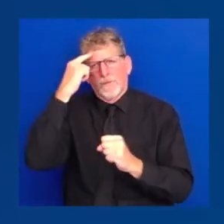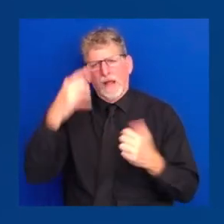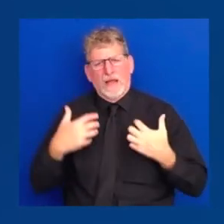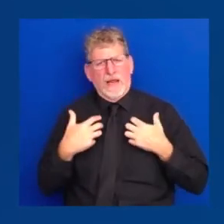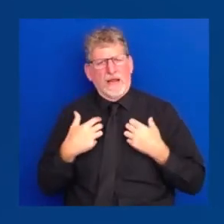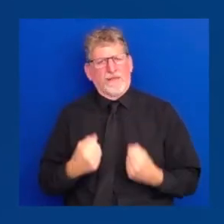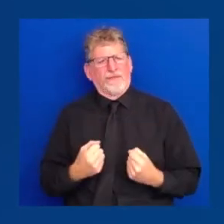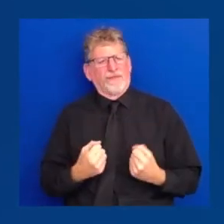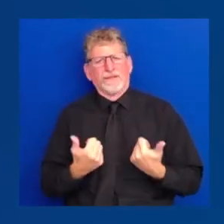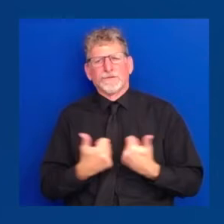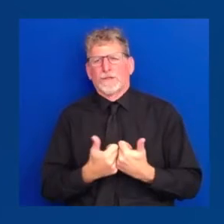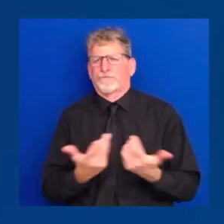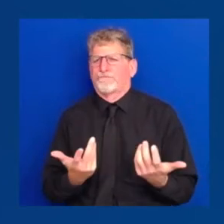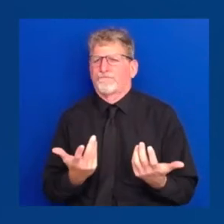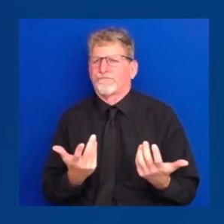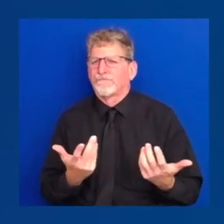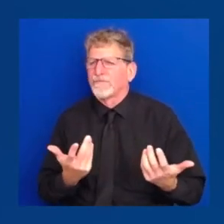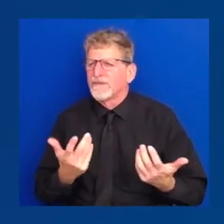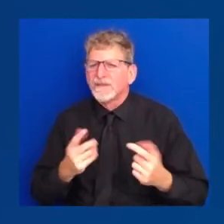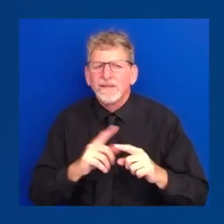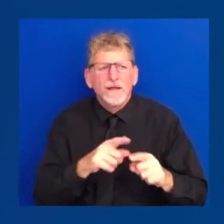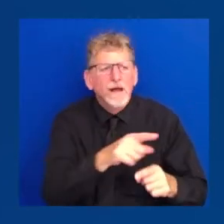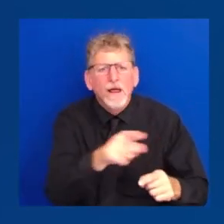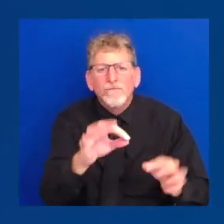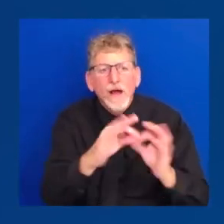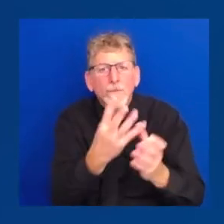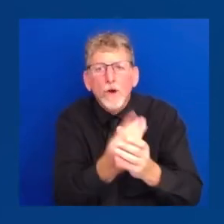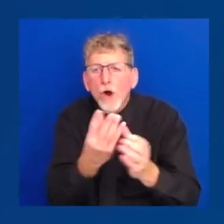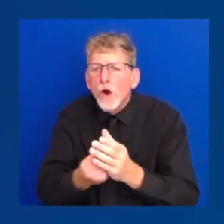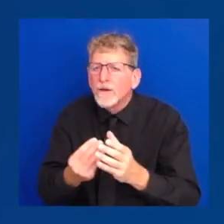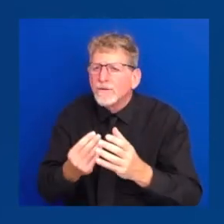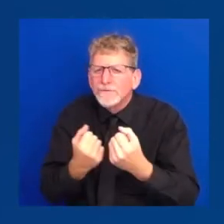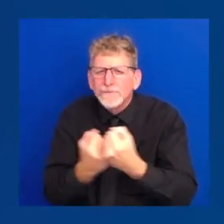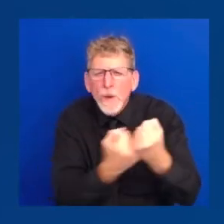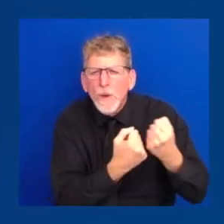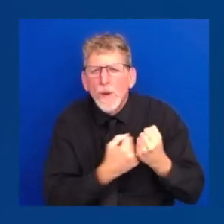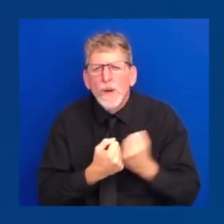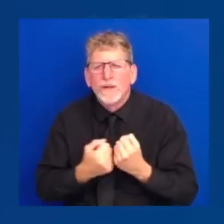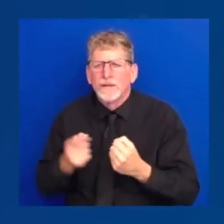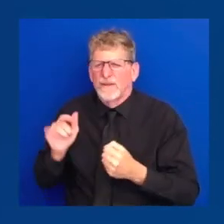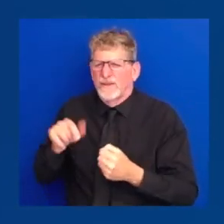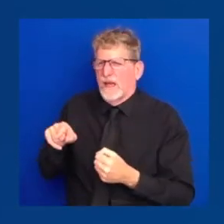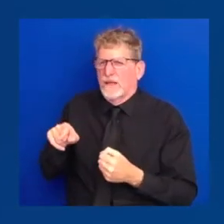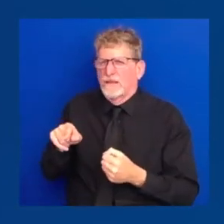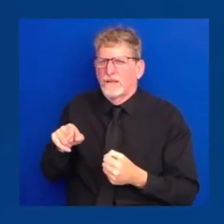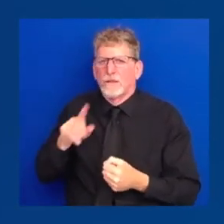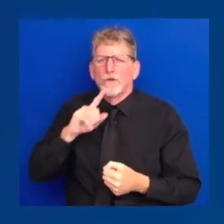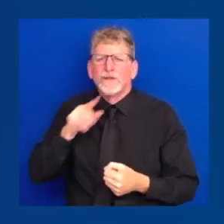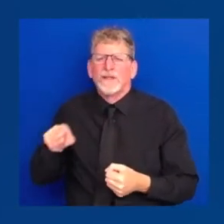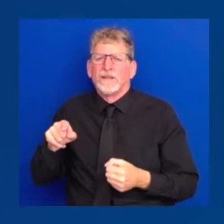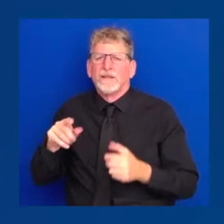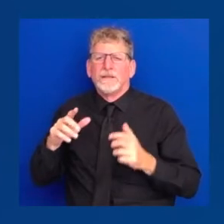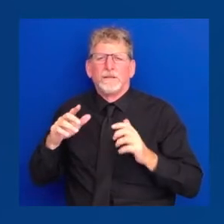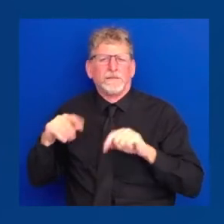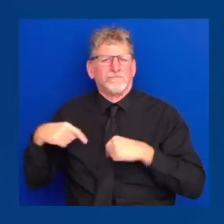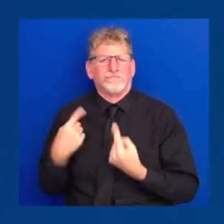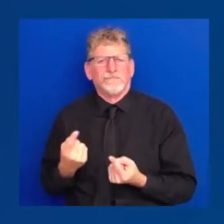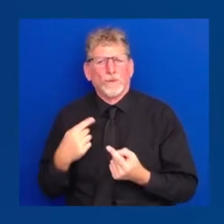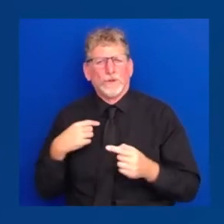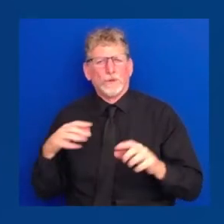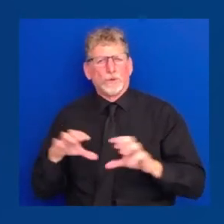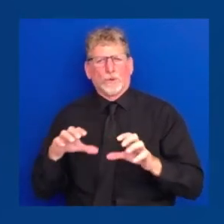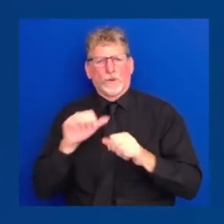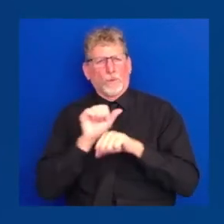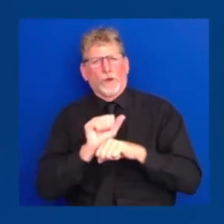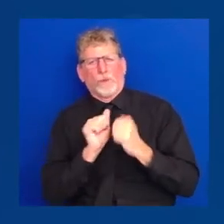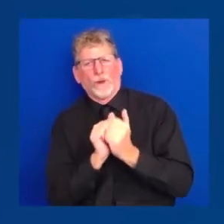So this is very much business as usual. We have a very close working relationship and partnership, talking and meeting many times most